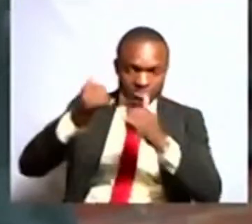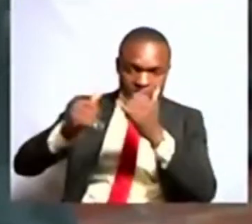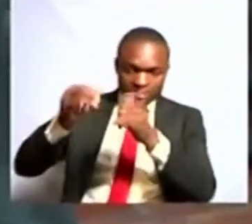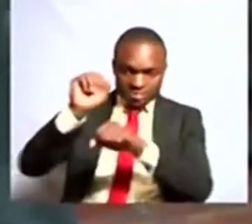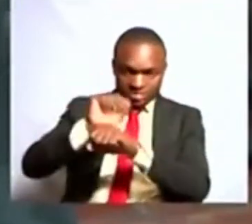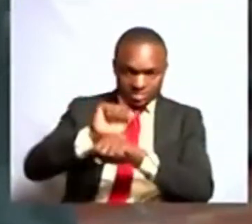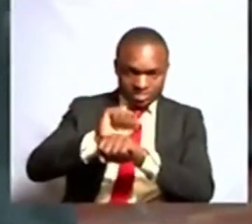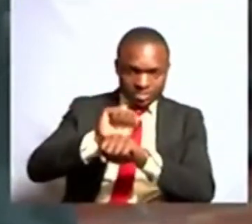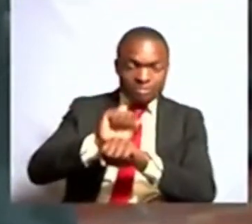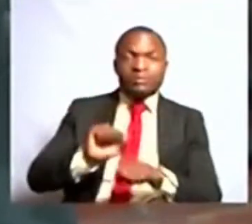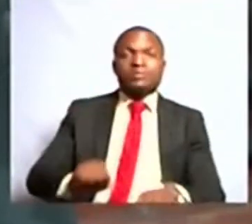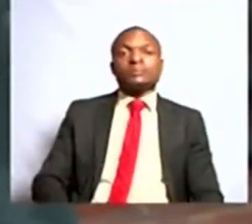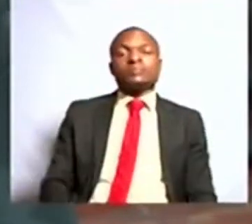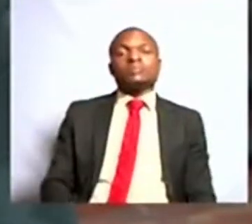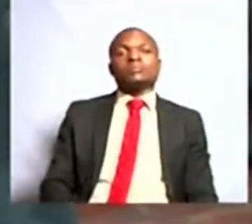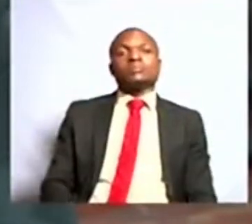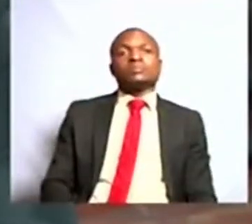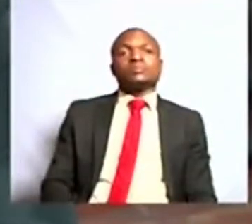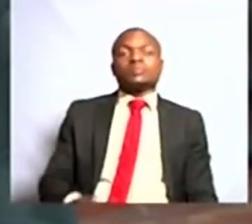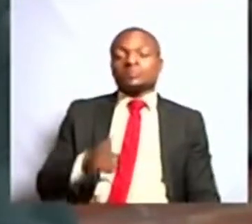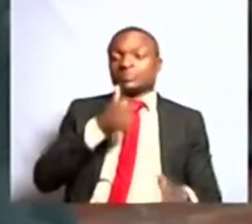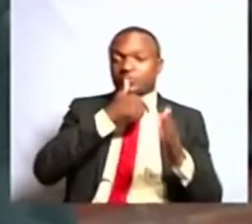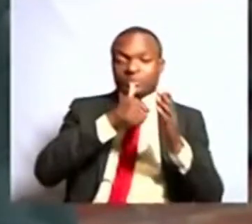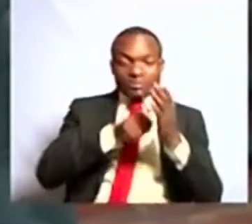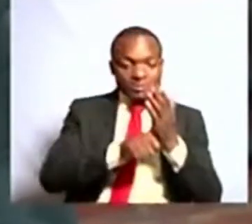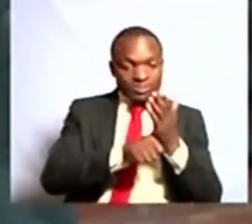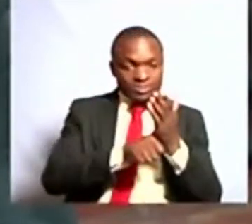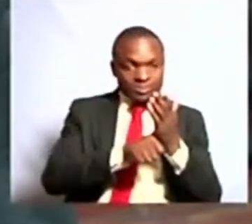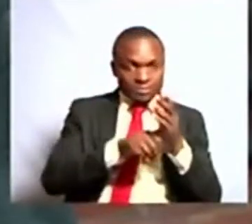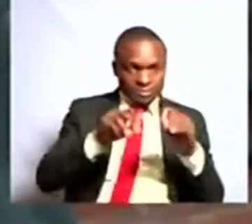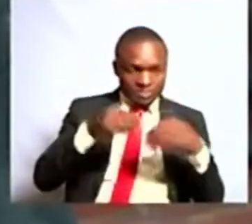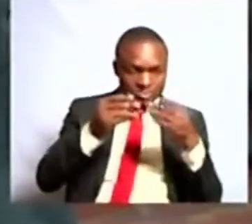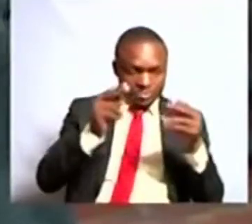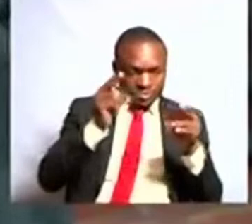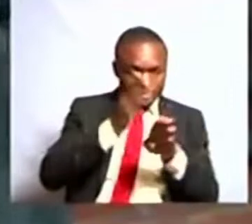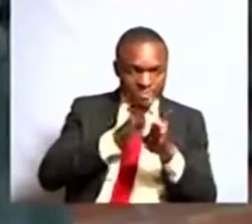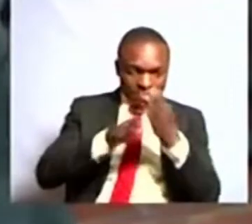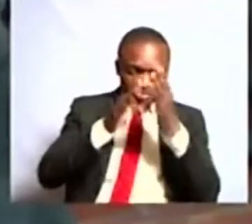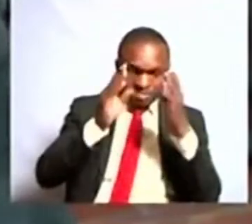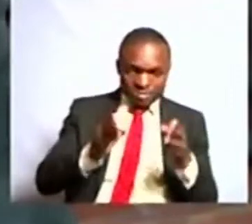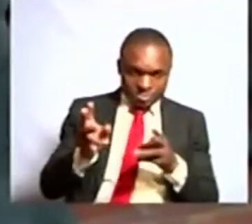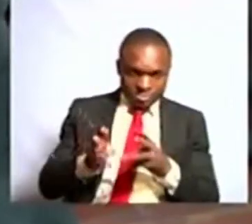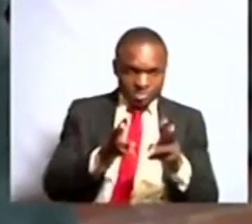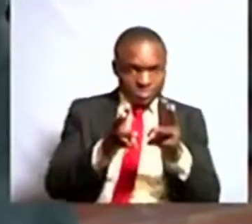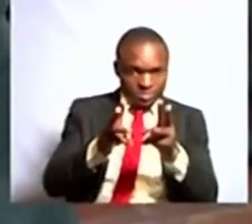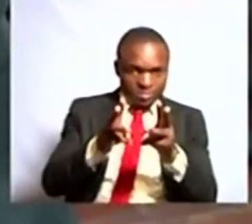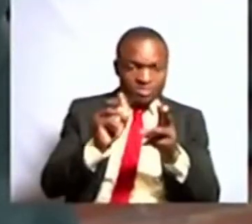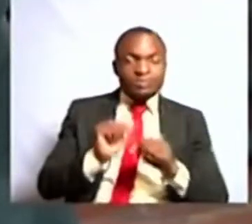works. And the letter stated to the contractor that in the event that